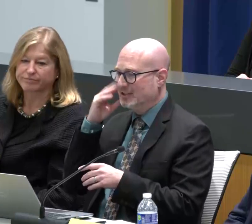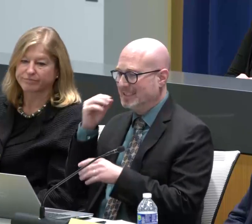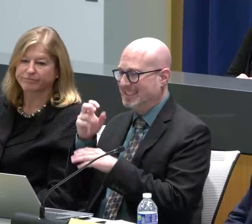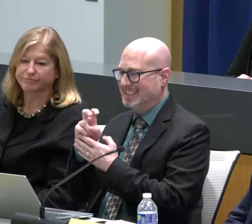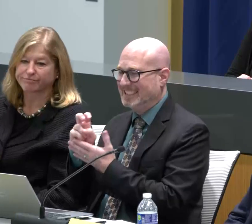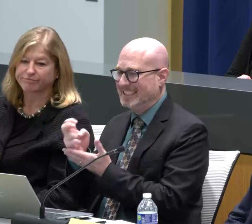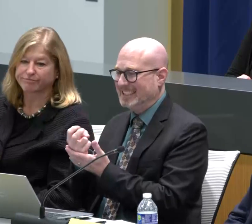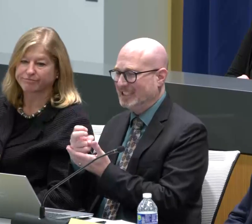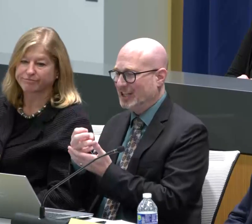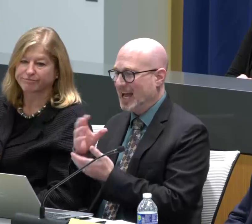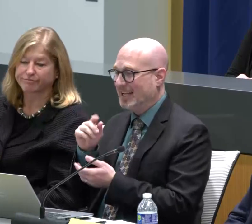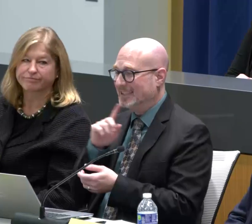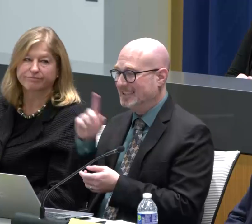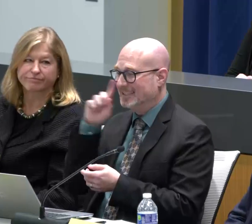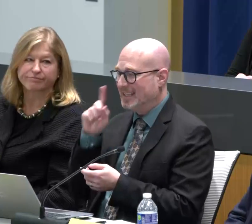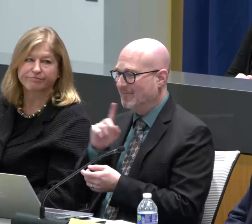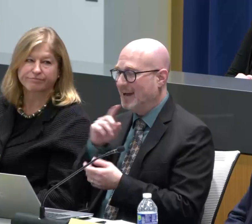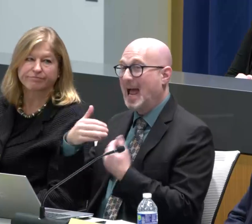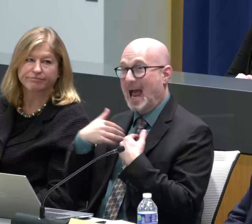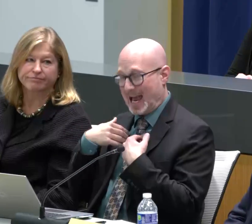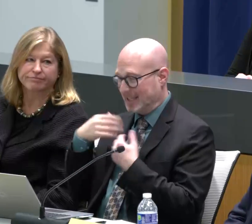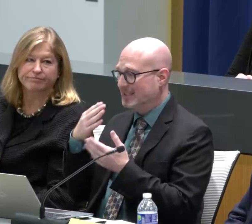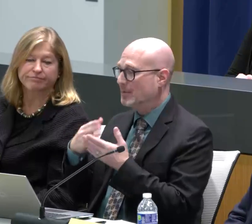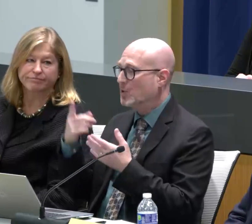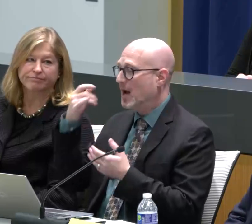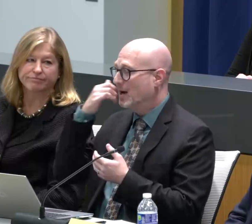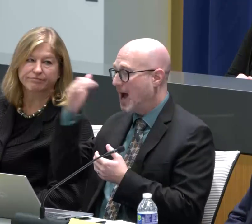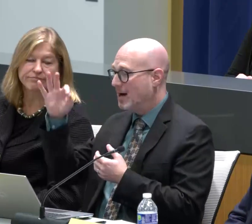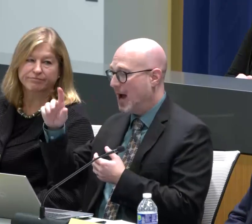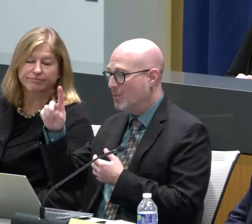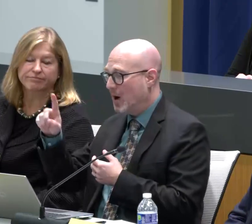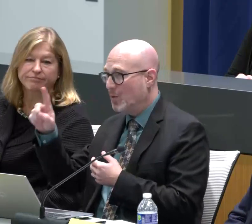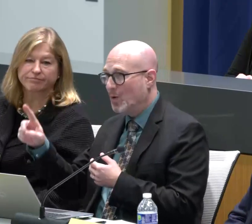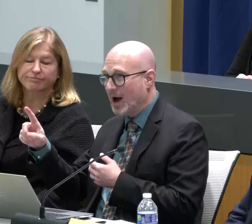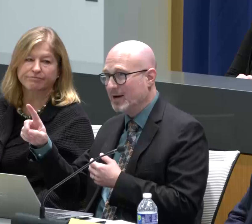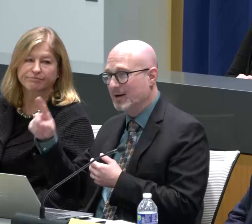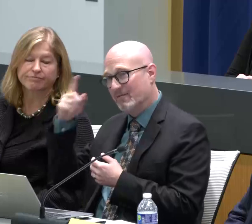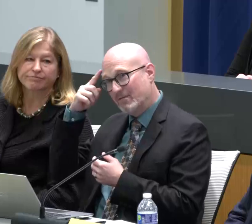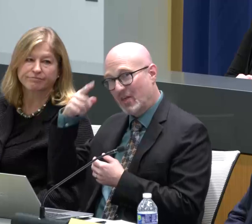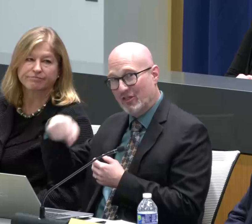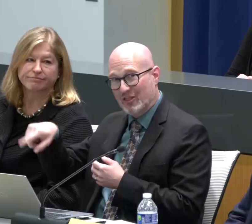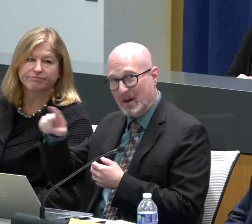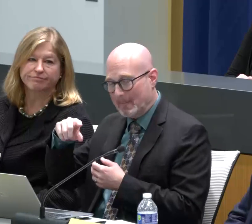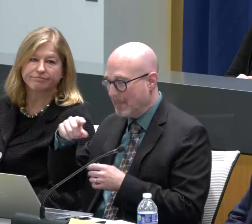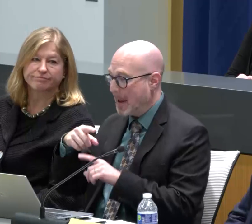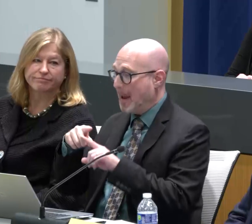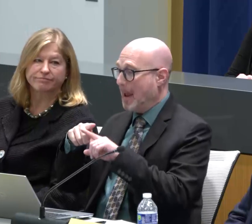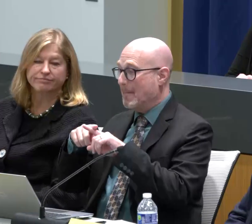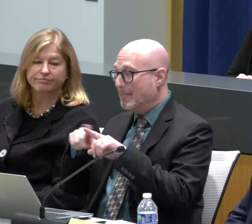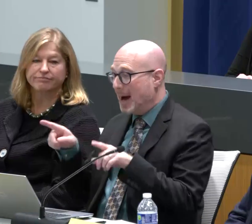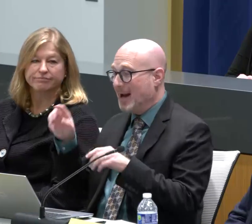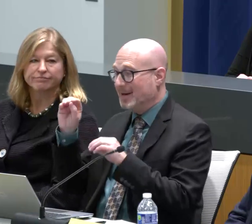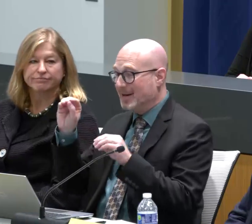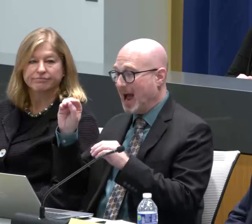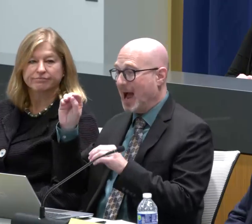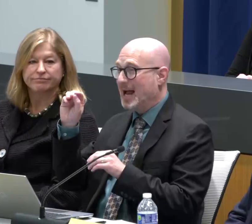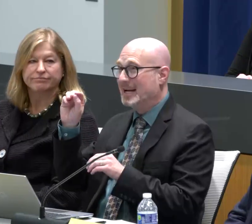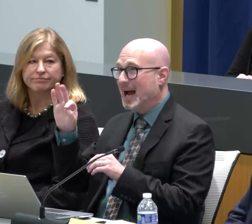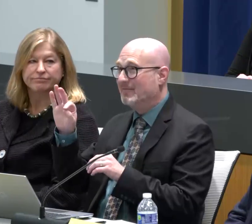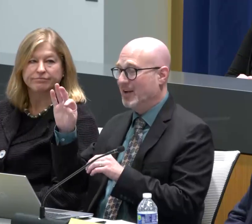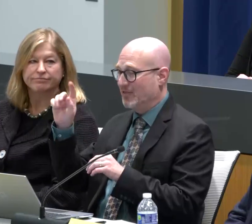And is a consumer of Ireland and experiences a seizure and has deafness and has called 911 for